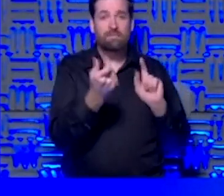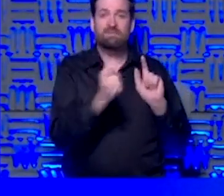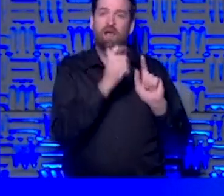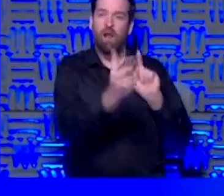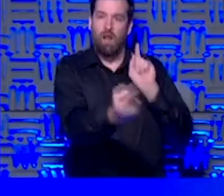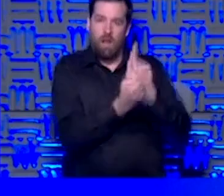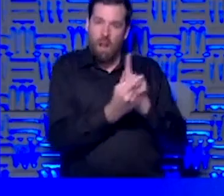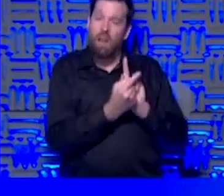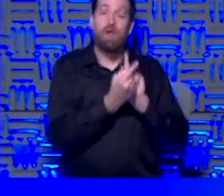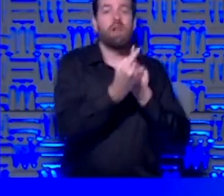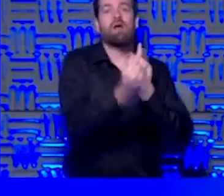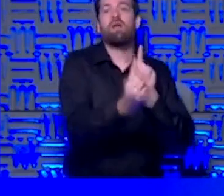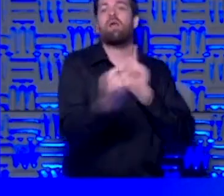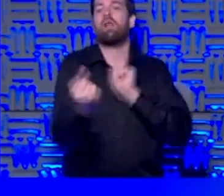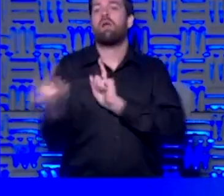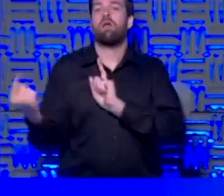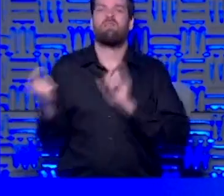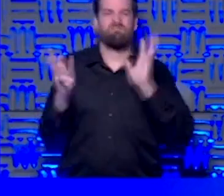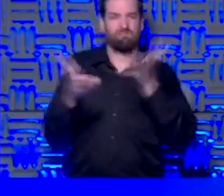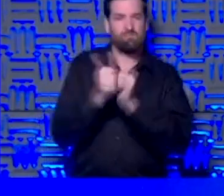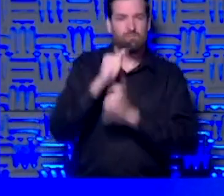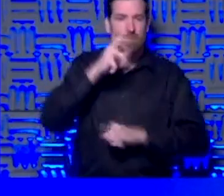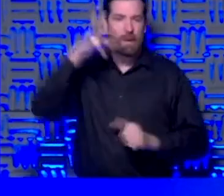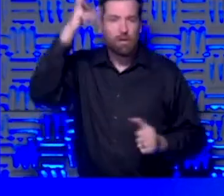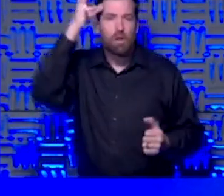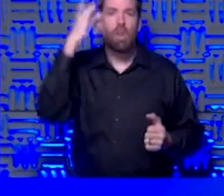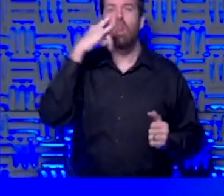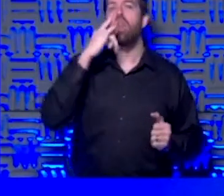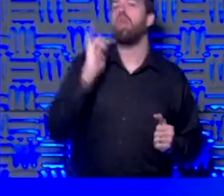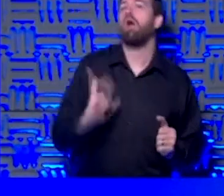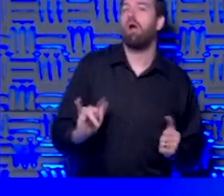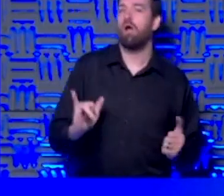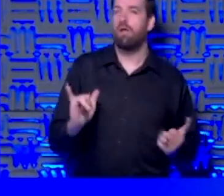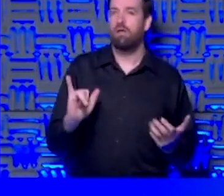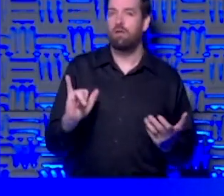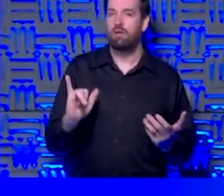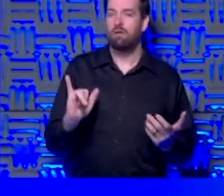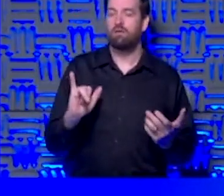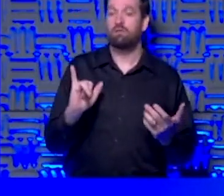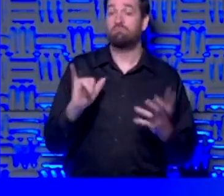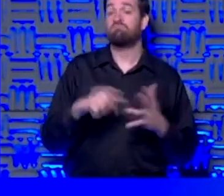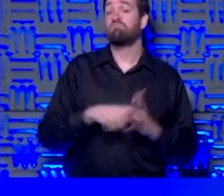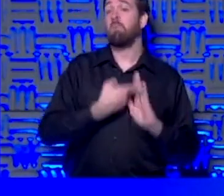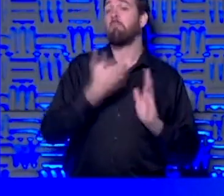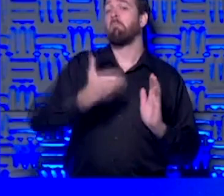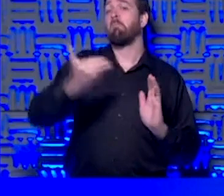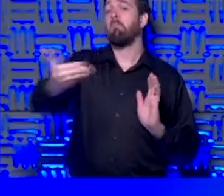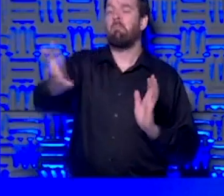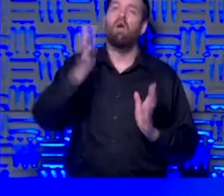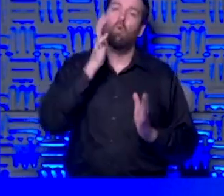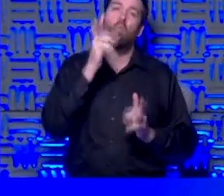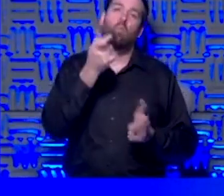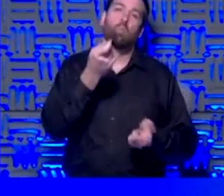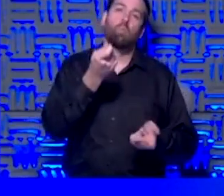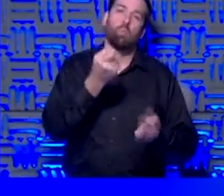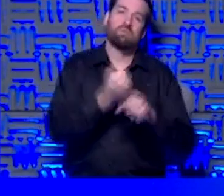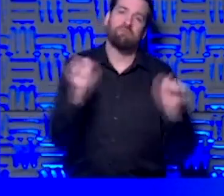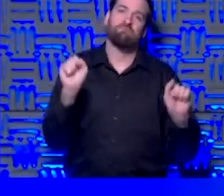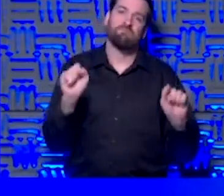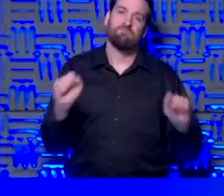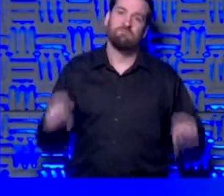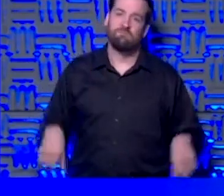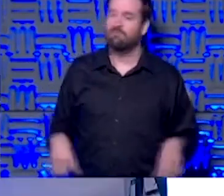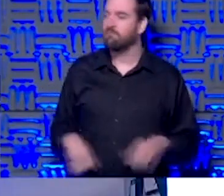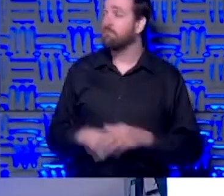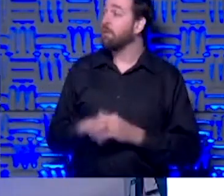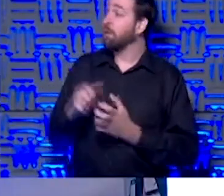6 or 8 or 10 feet. Maybe talk with your parents and see what that looks like. And if you can just start to do that, I think it would be safe to trade Pokemon. And I would just